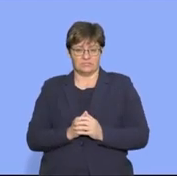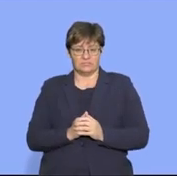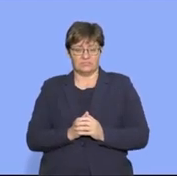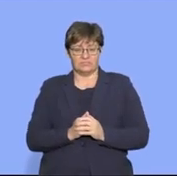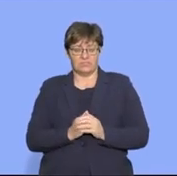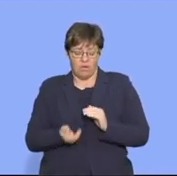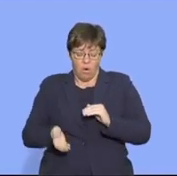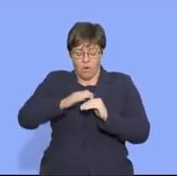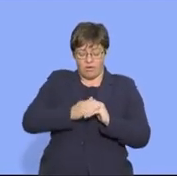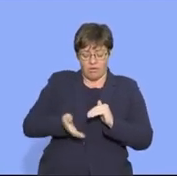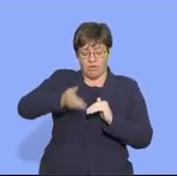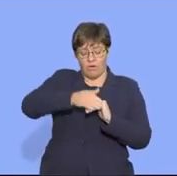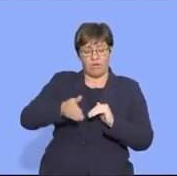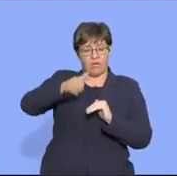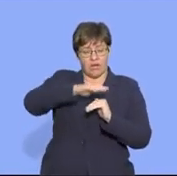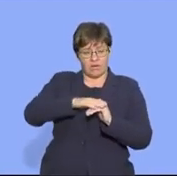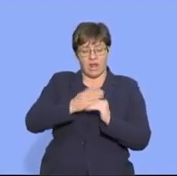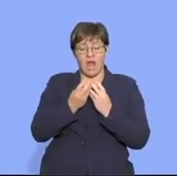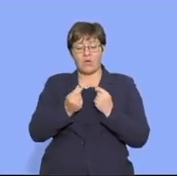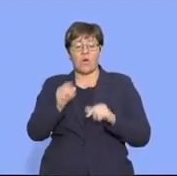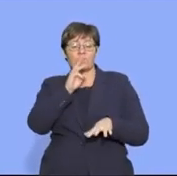down over the skeleton.